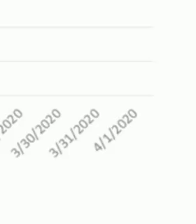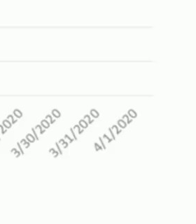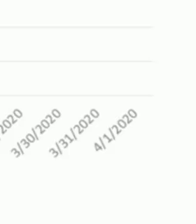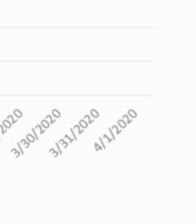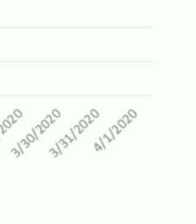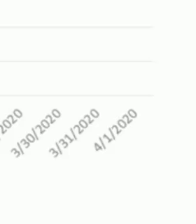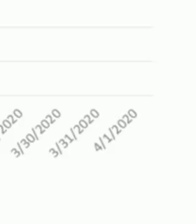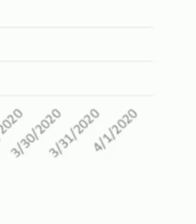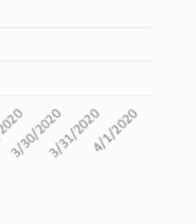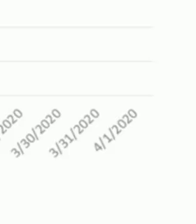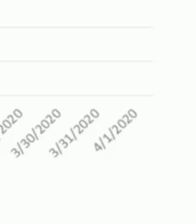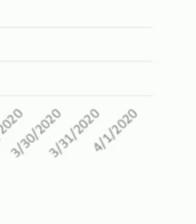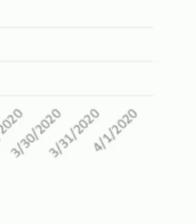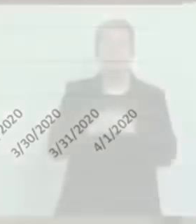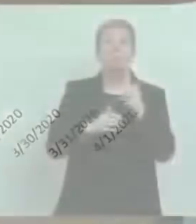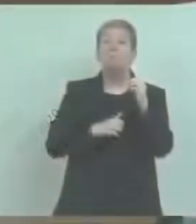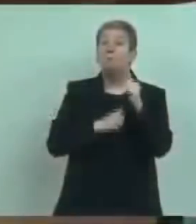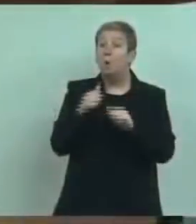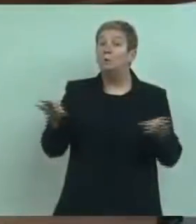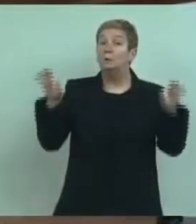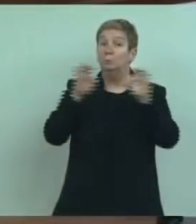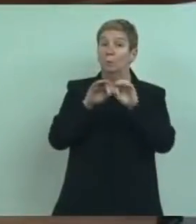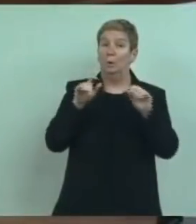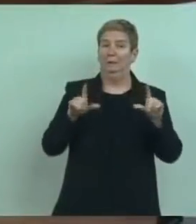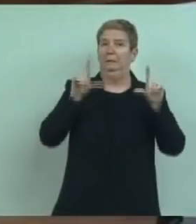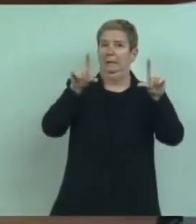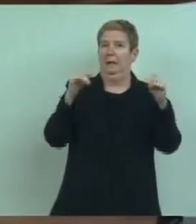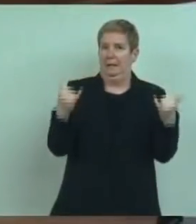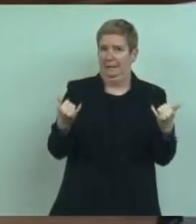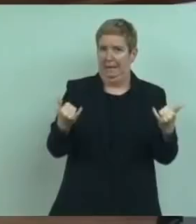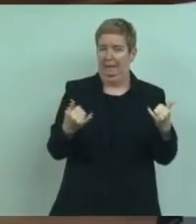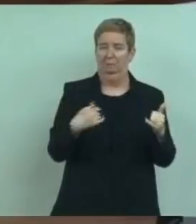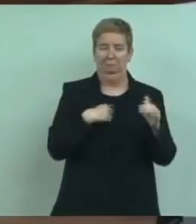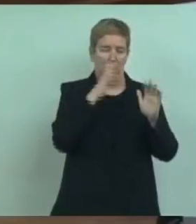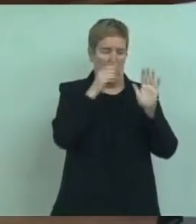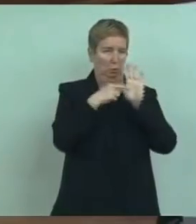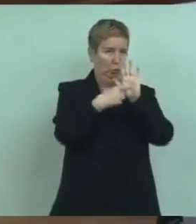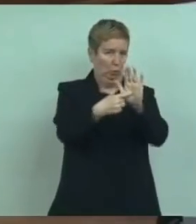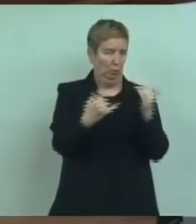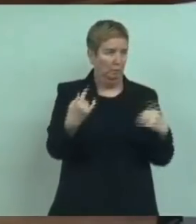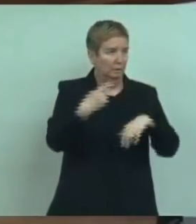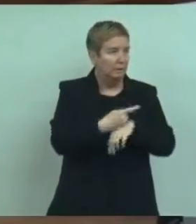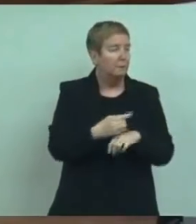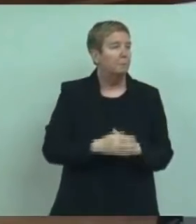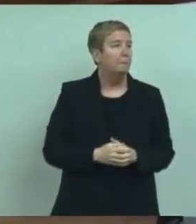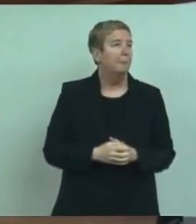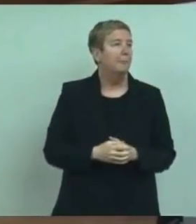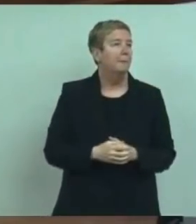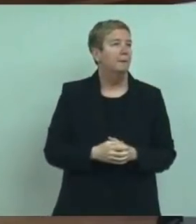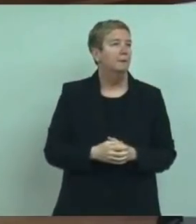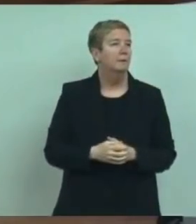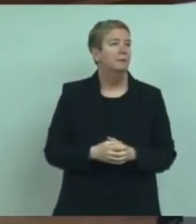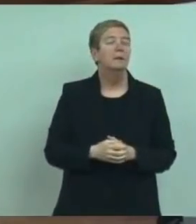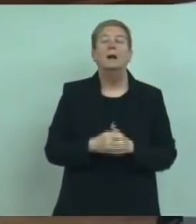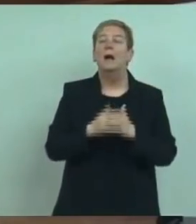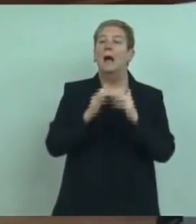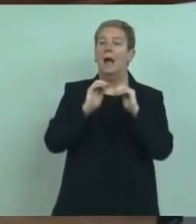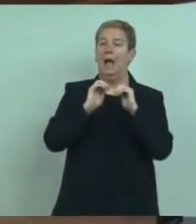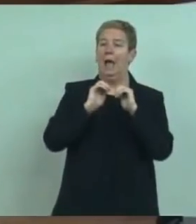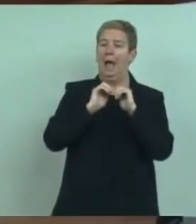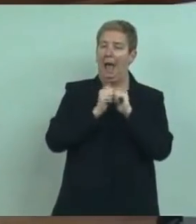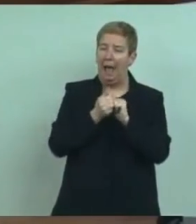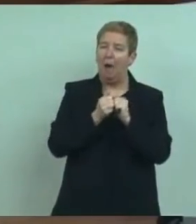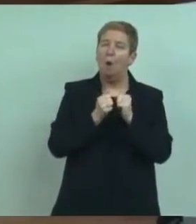So this is probably the most important slide I'll show today. And I want to explain to you how hospitals are